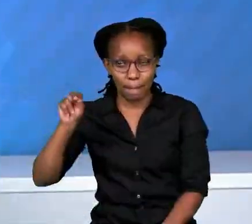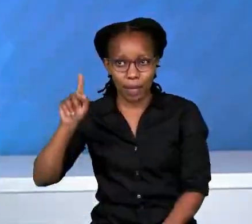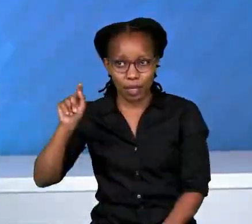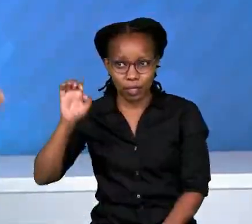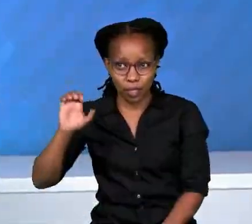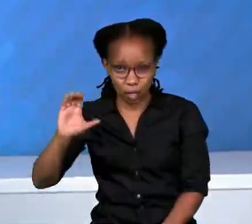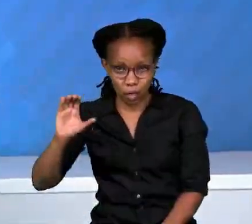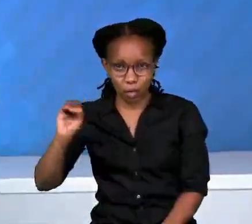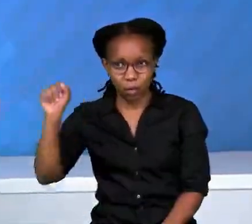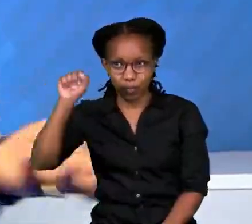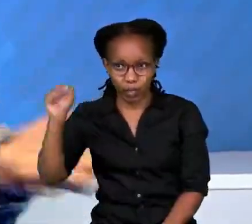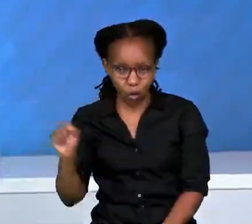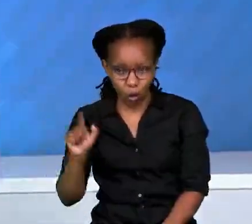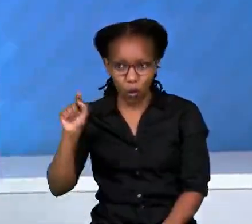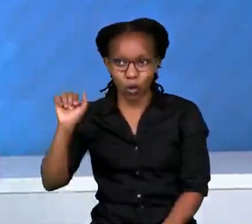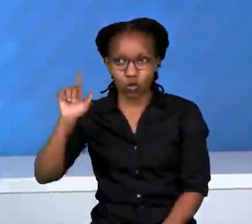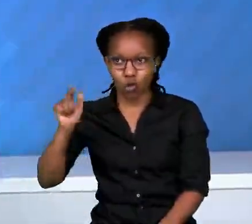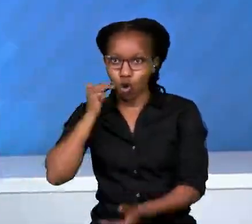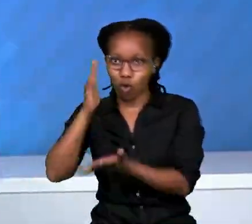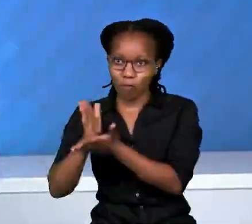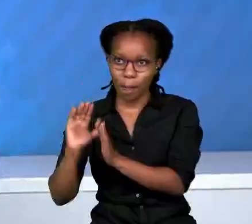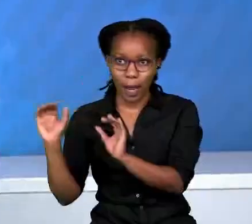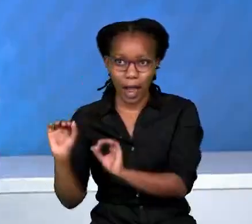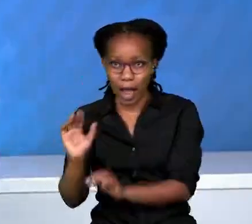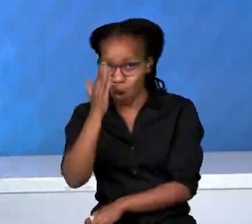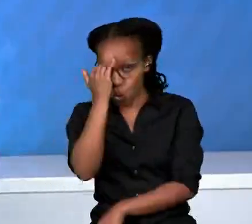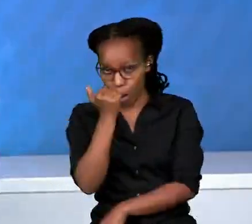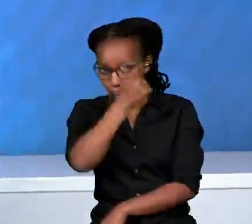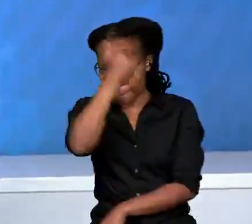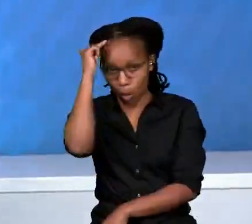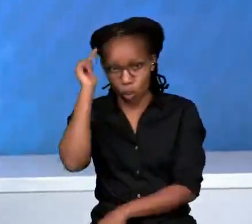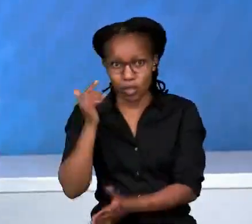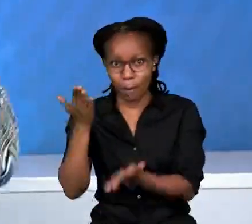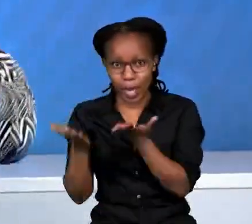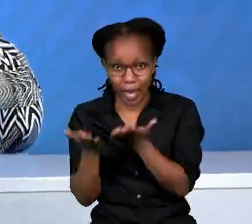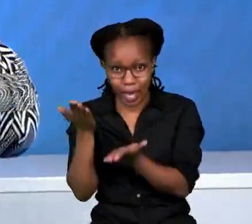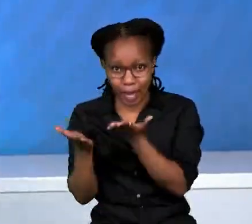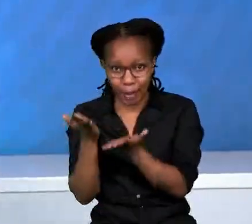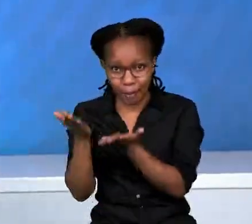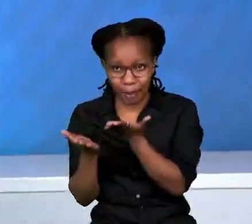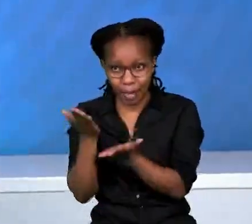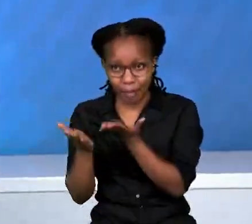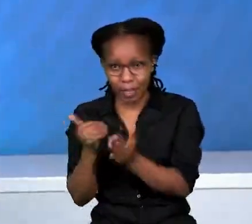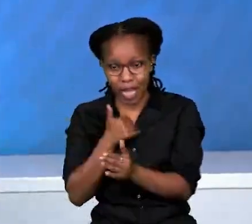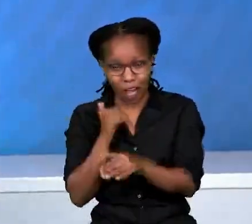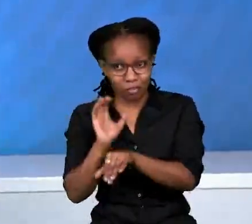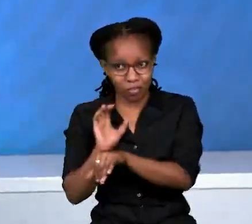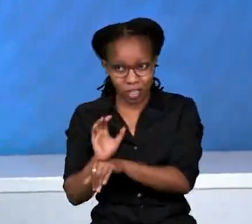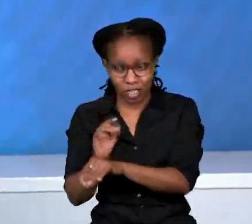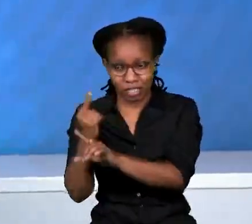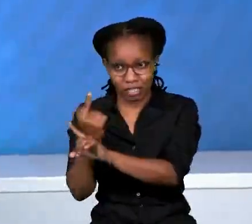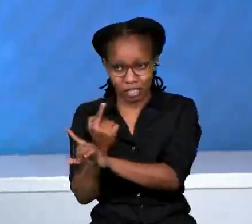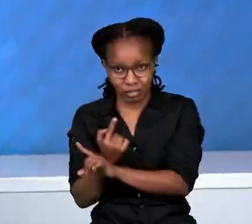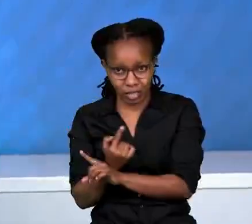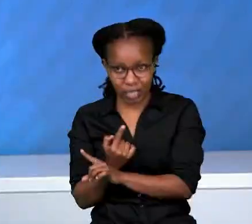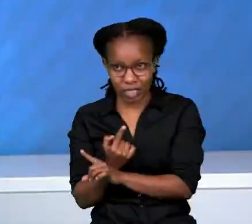here. They will tell us. No. And it's a fact. They will tell you. Yes. Because you may have a string of churches which belong